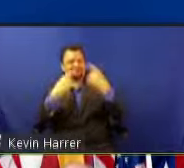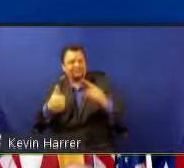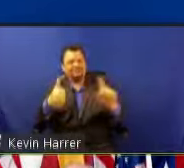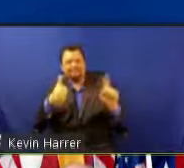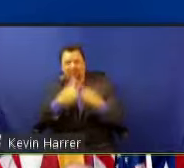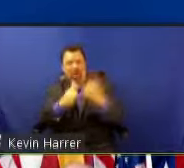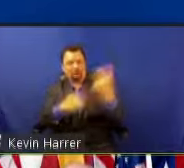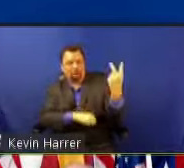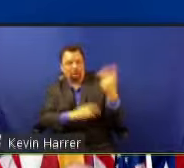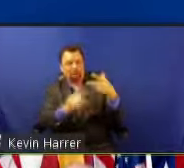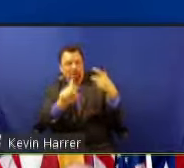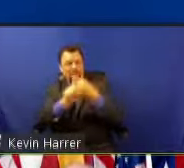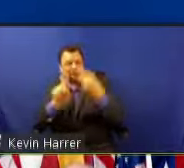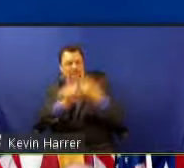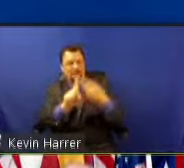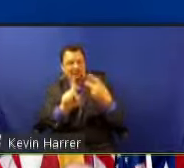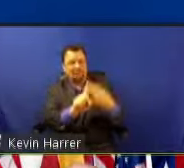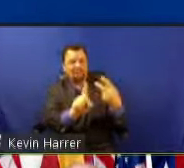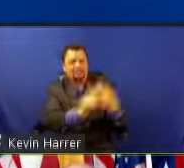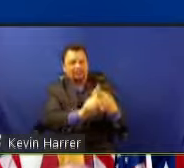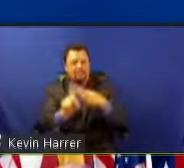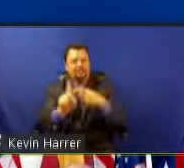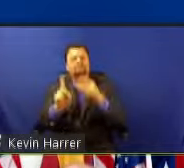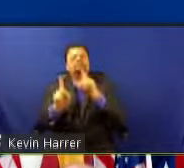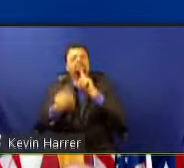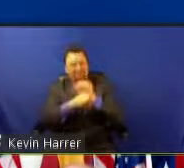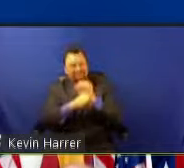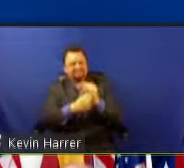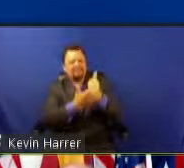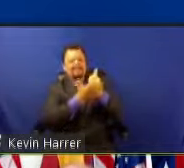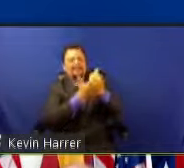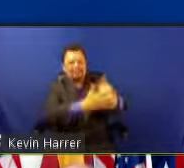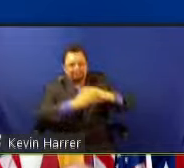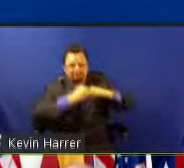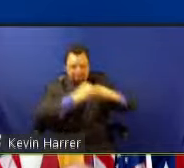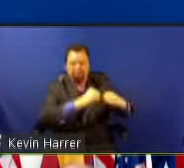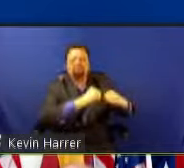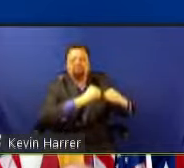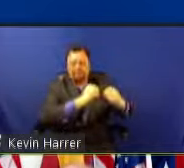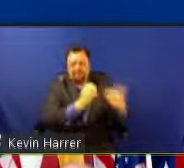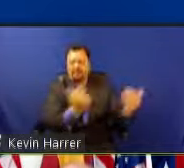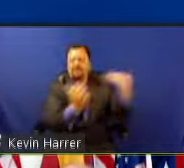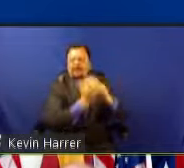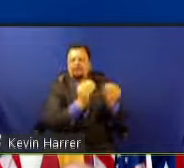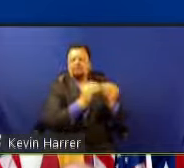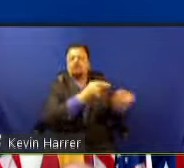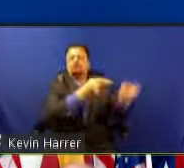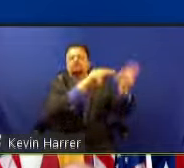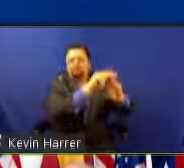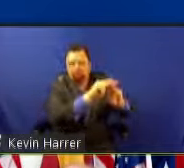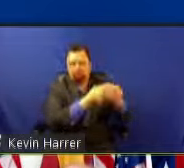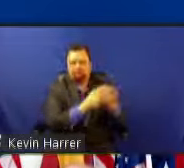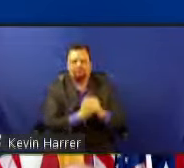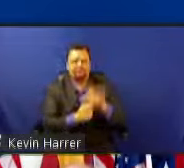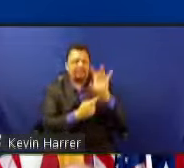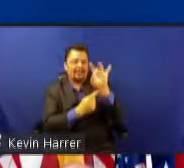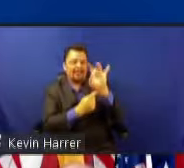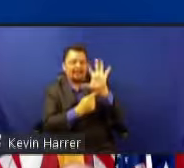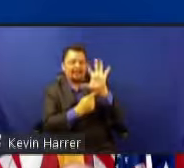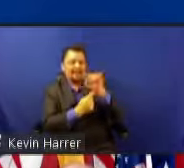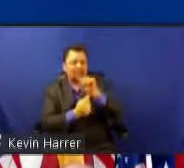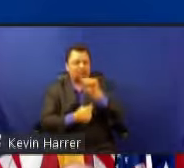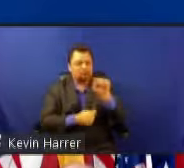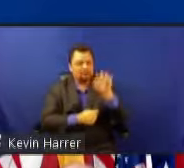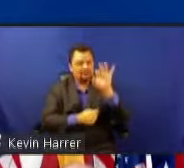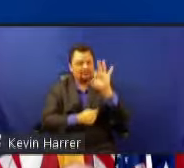because again, the 0 to 85 bounces more, but 85 to 90, 85 to 95 is also worth something at the population level in terms